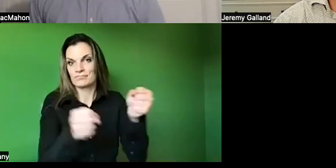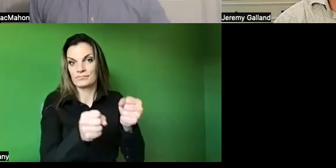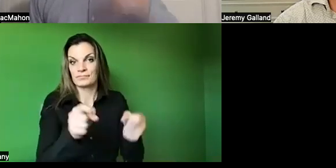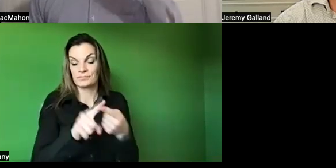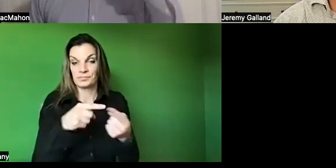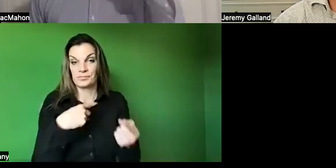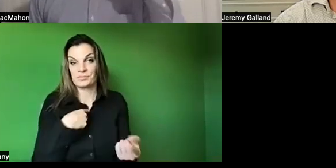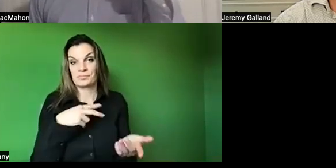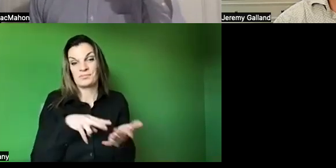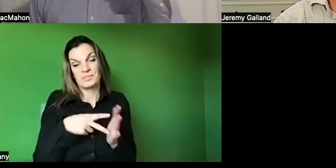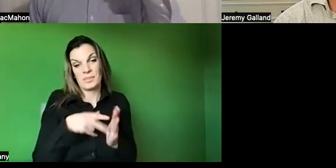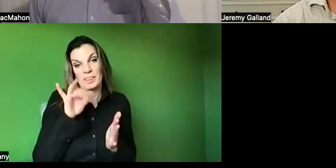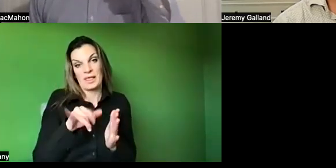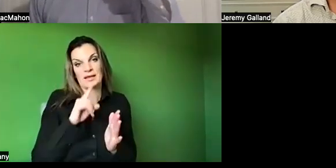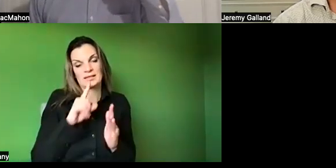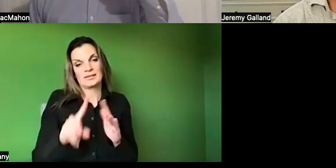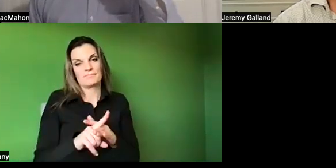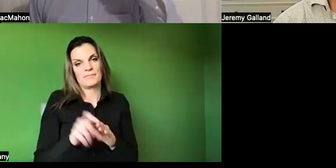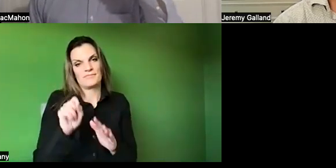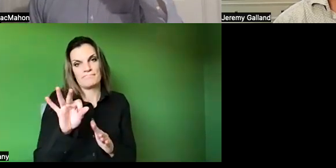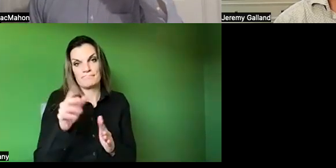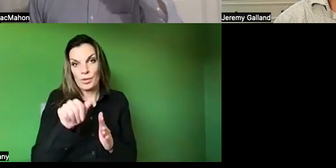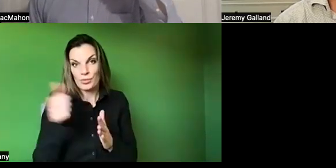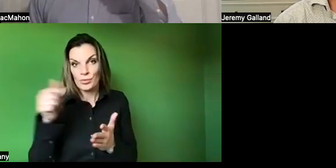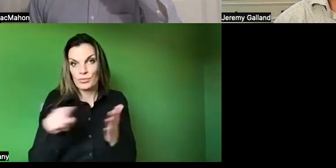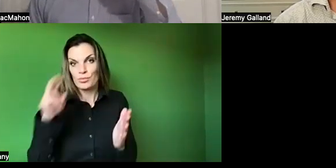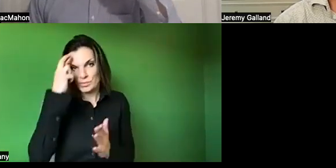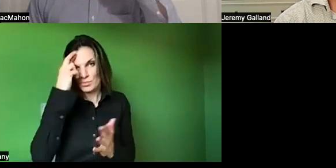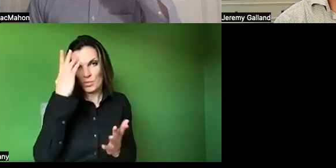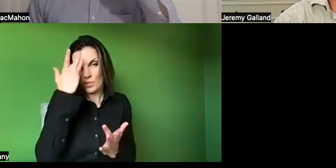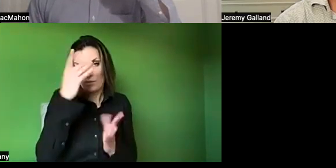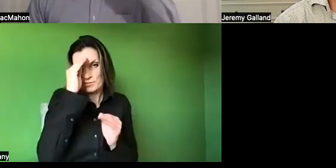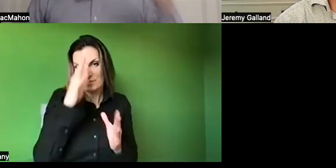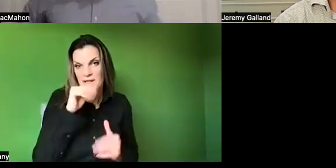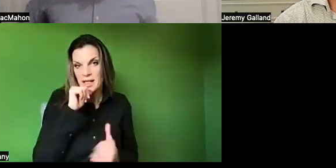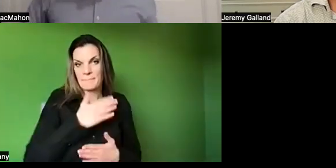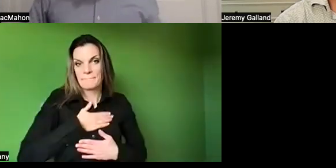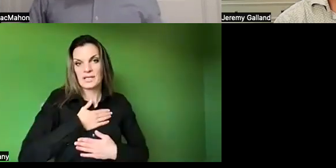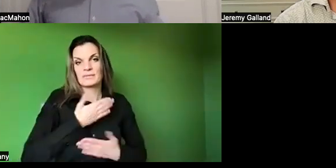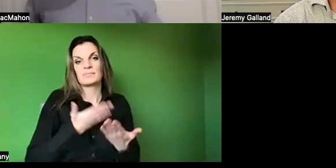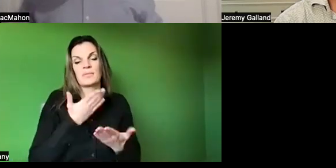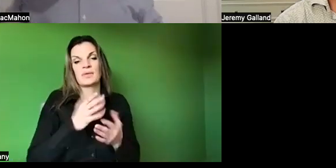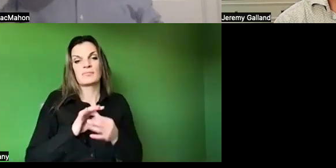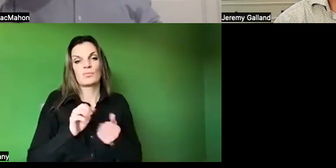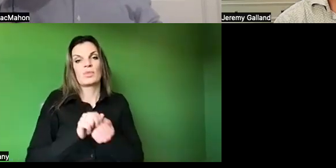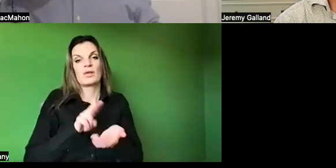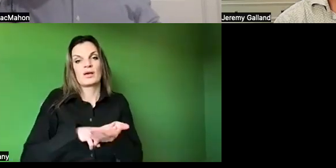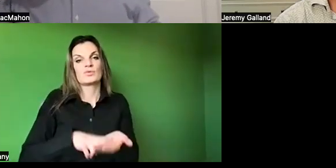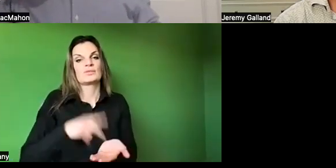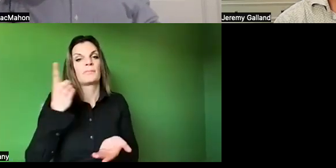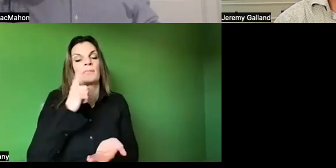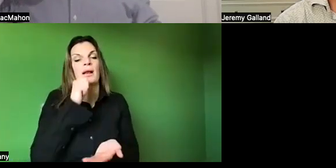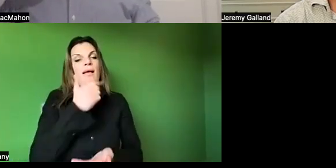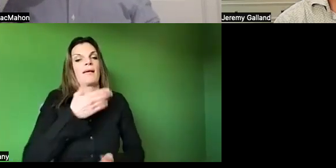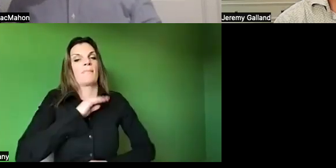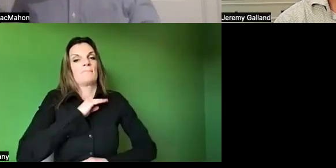me, that is kind of a symptom of something else. And yes, it might be about a contract that they're not happy with, but maybe